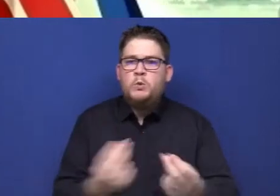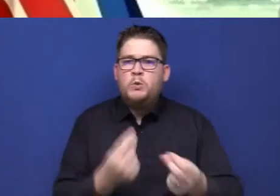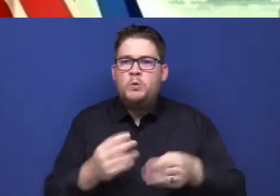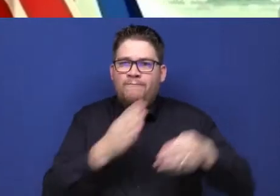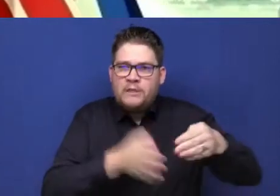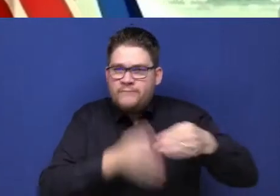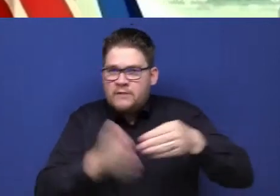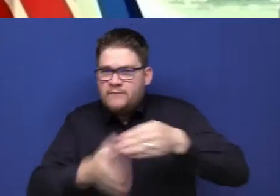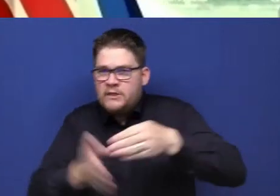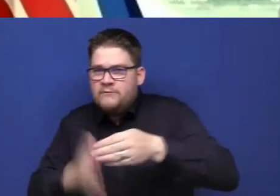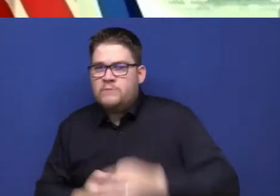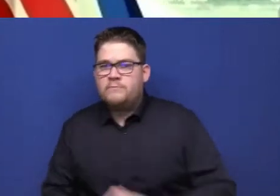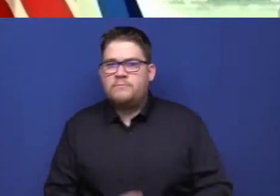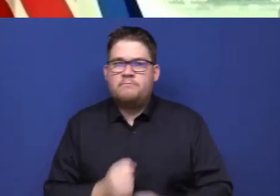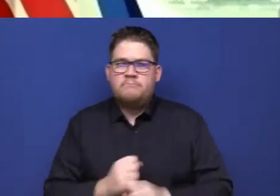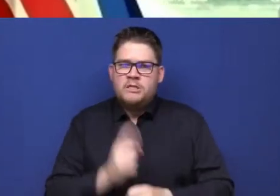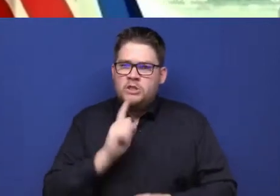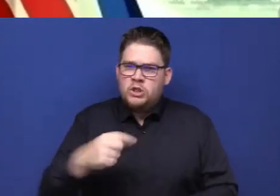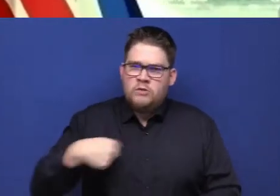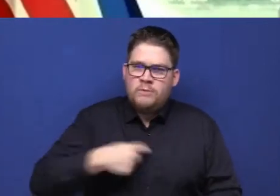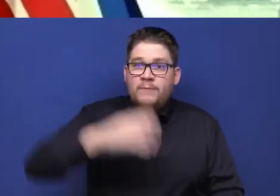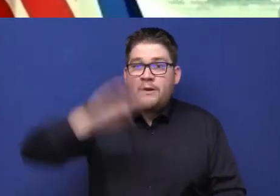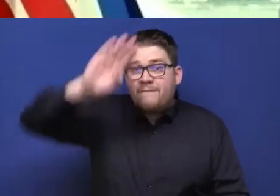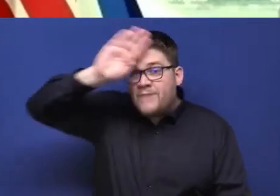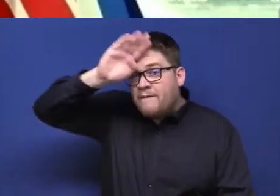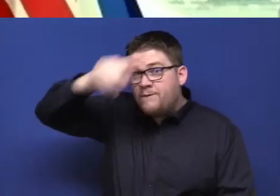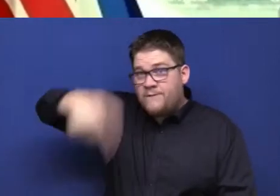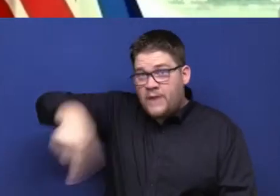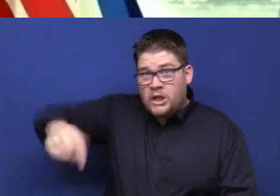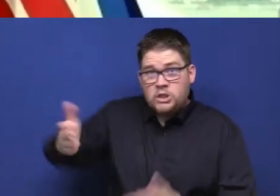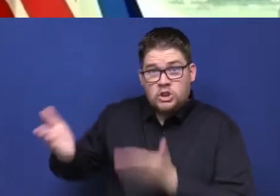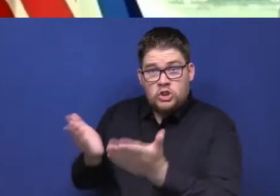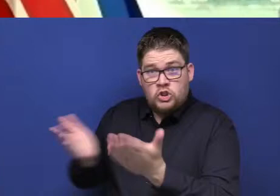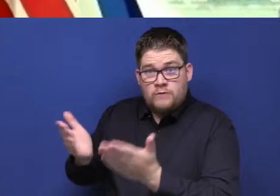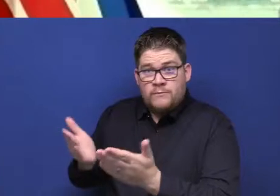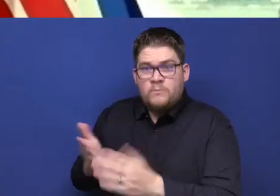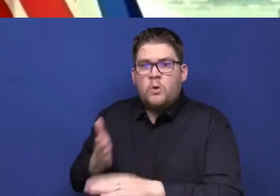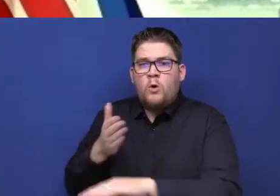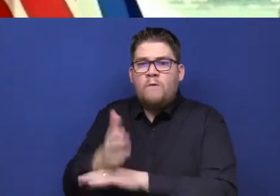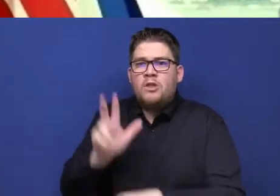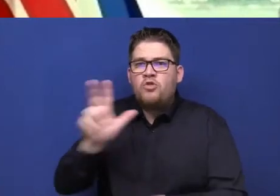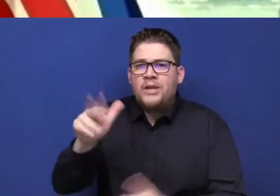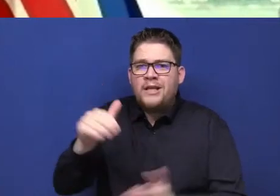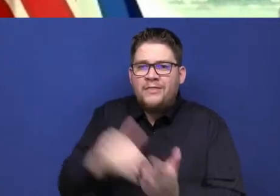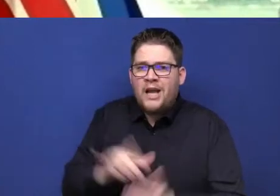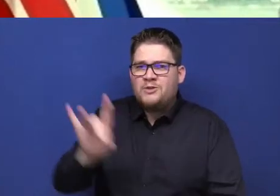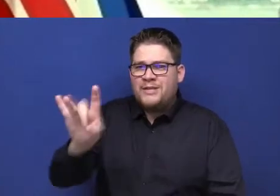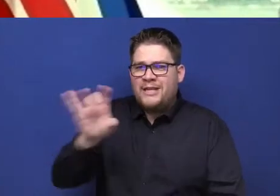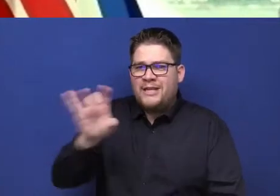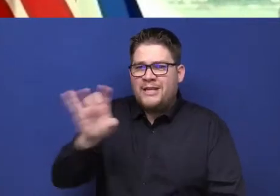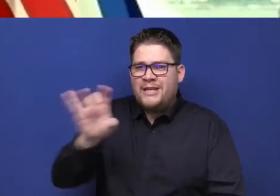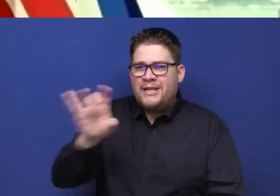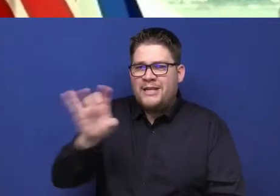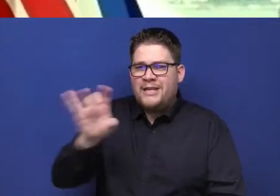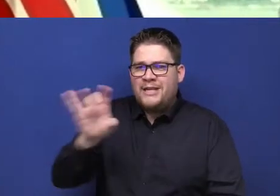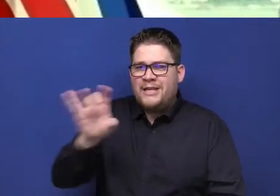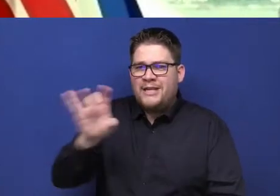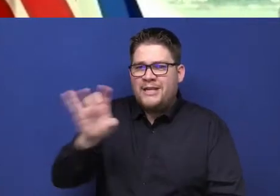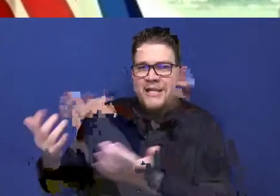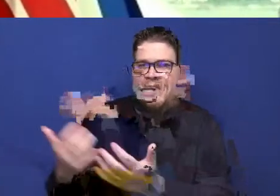Canadian Armed Forces, are getting the support they need and are doing everything they can to keep British Columbians safe. And the